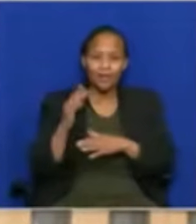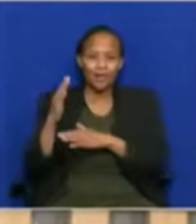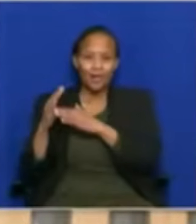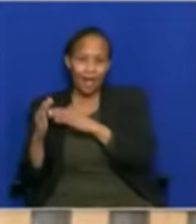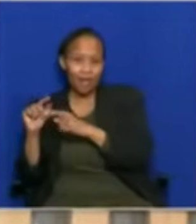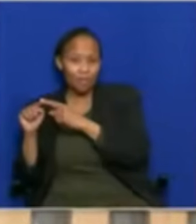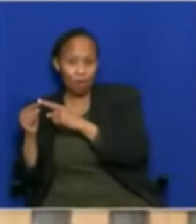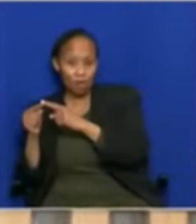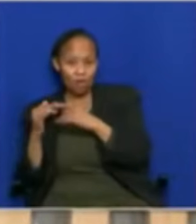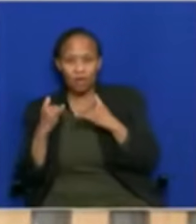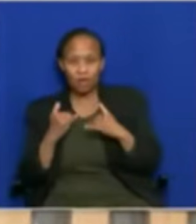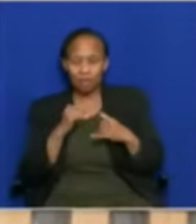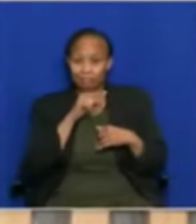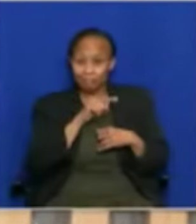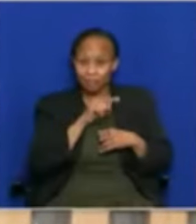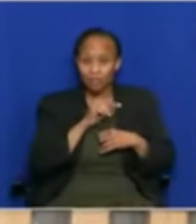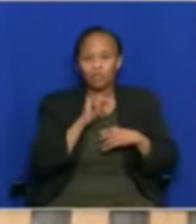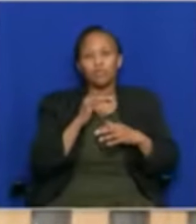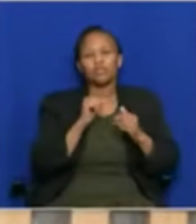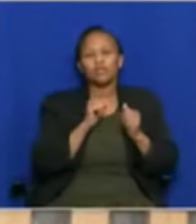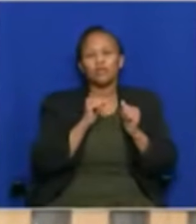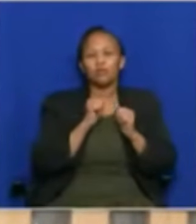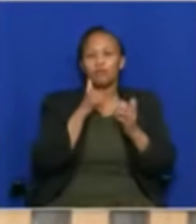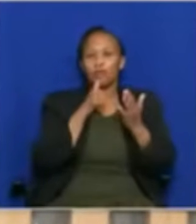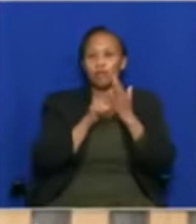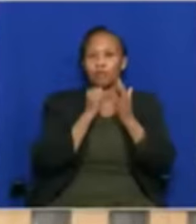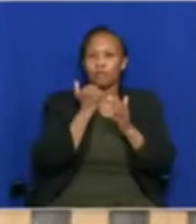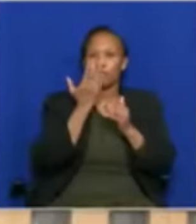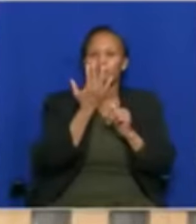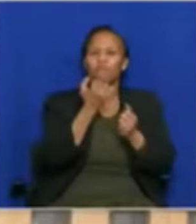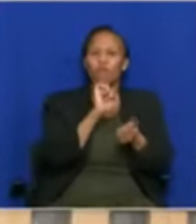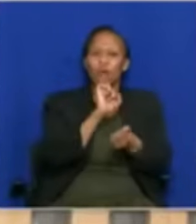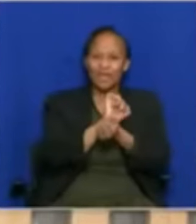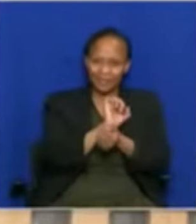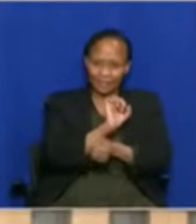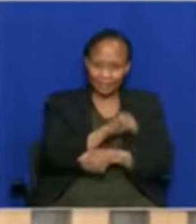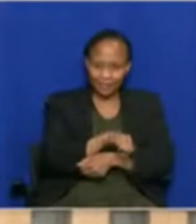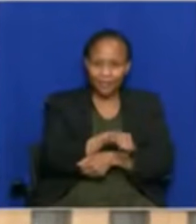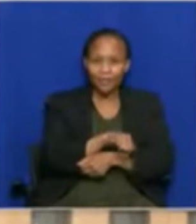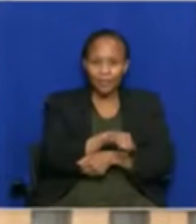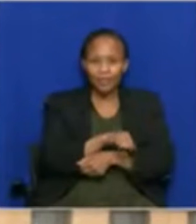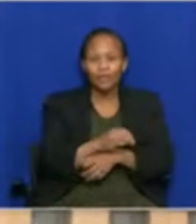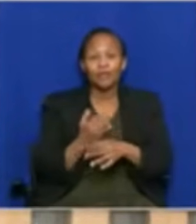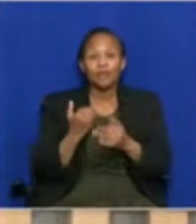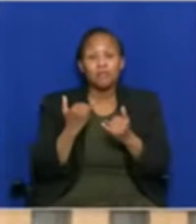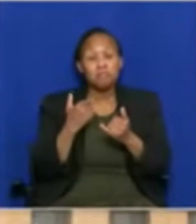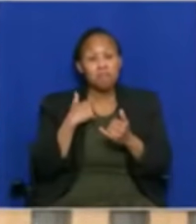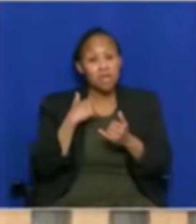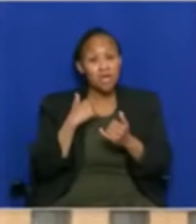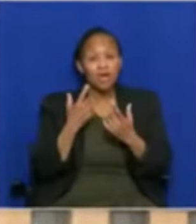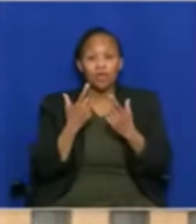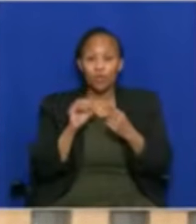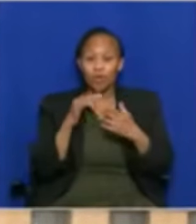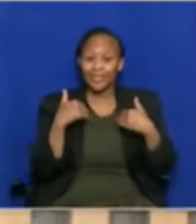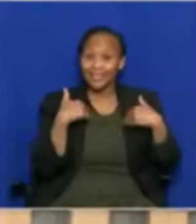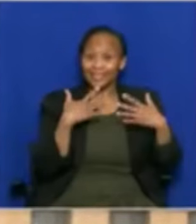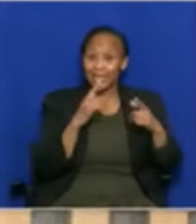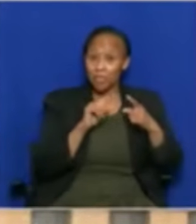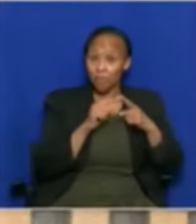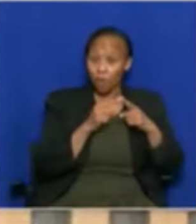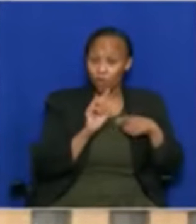of arrest. And I had suggested that the start point is the A1